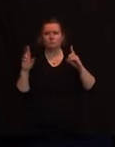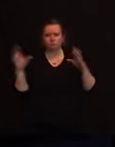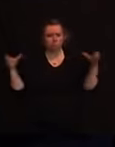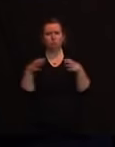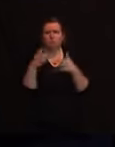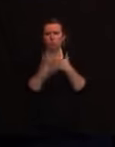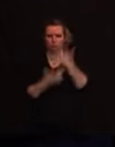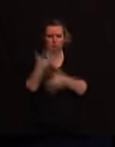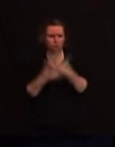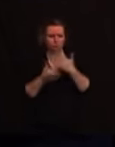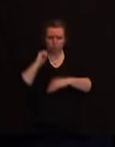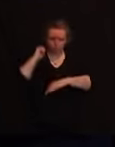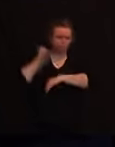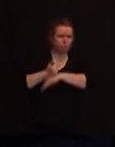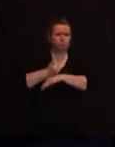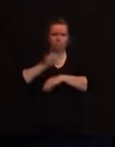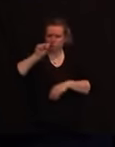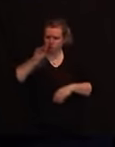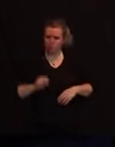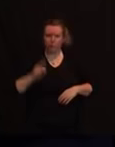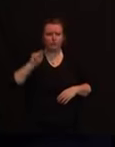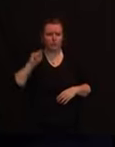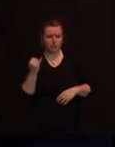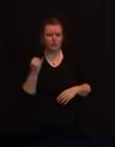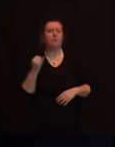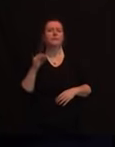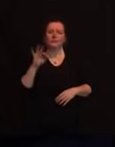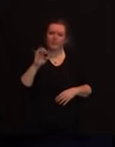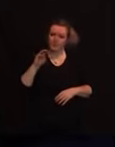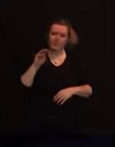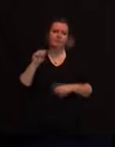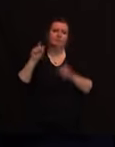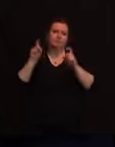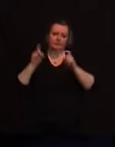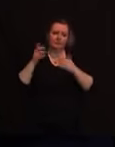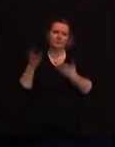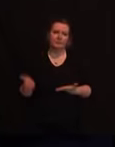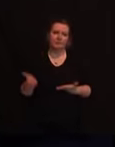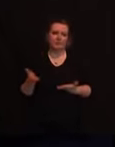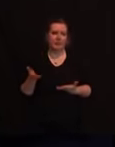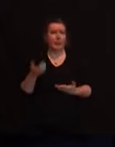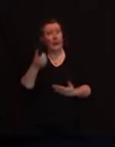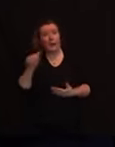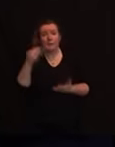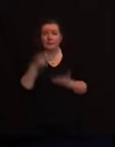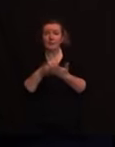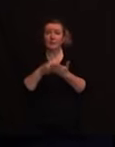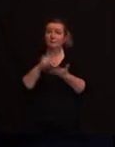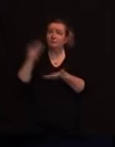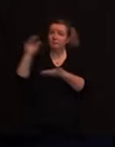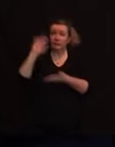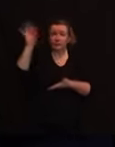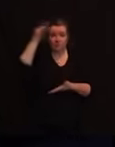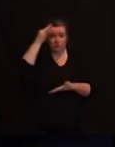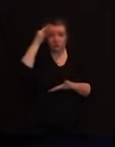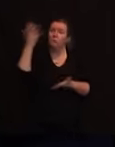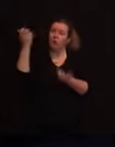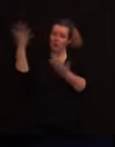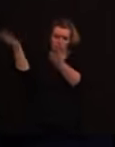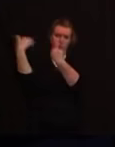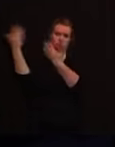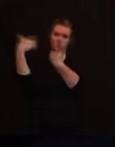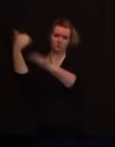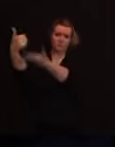get it. And even then, I will continue to push for every single federal dollar we can get to support New Jersey through this crisis. I